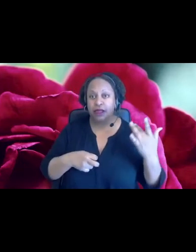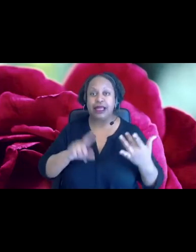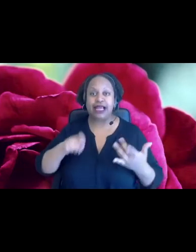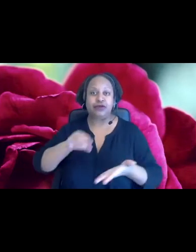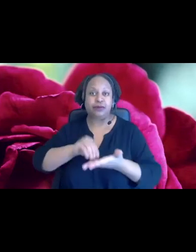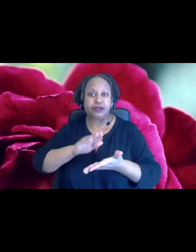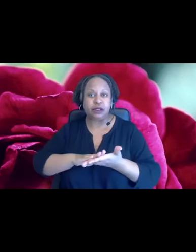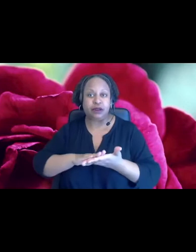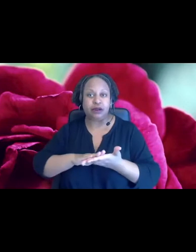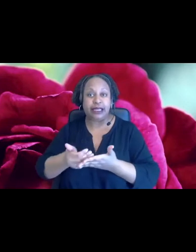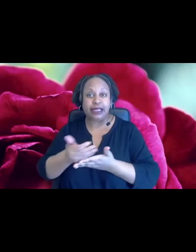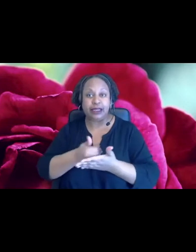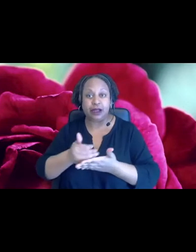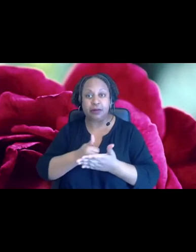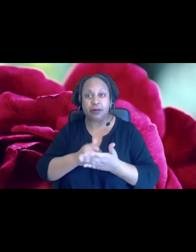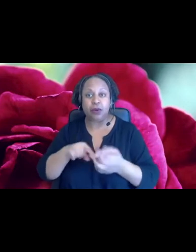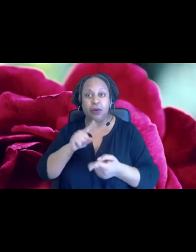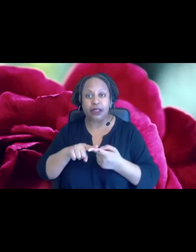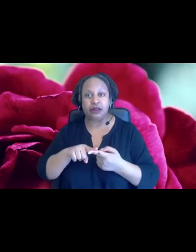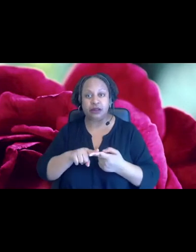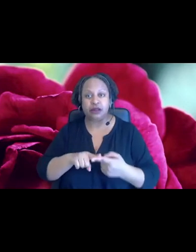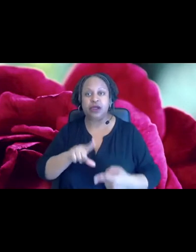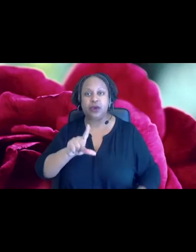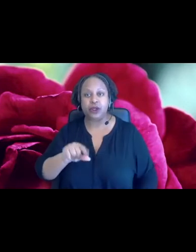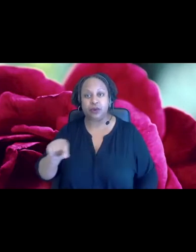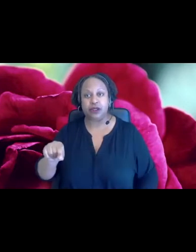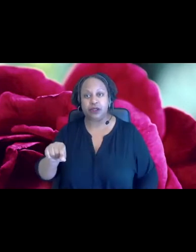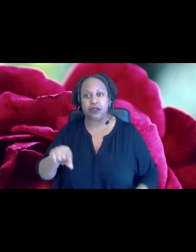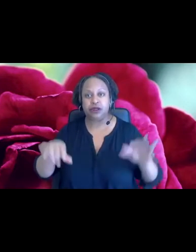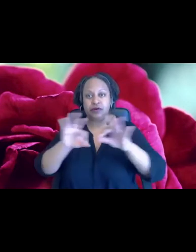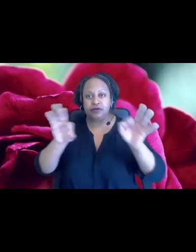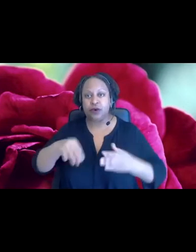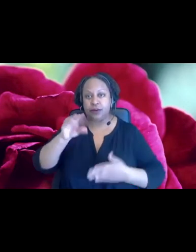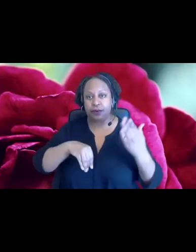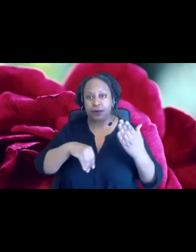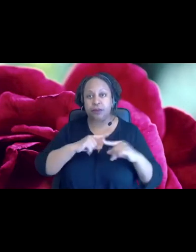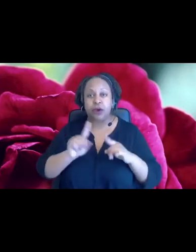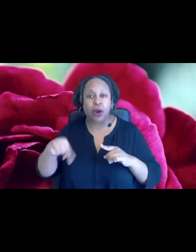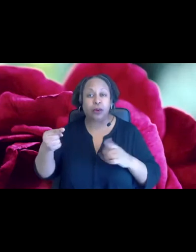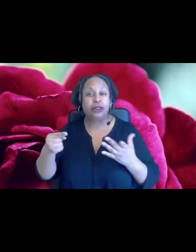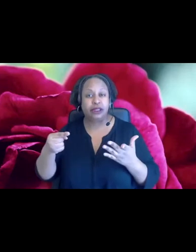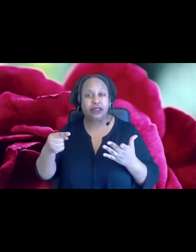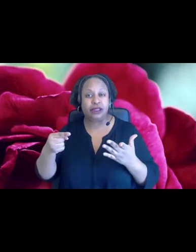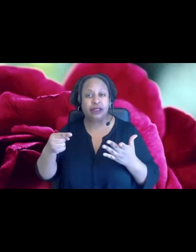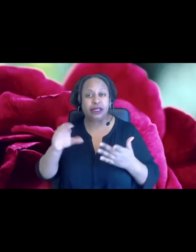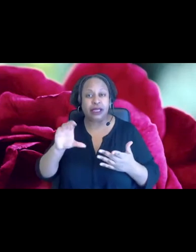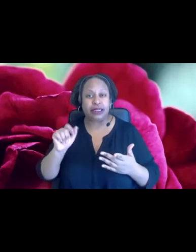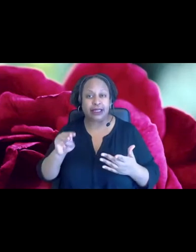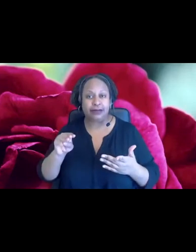2020 return when you received it, but you can only claim the deduction for the repaid amount